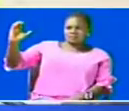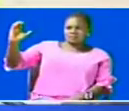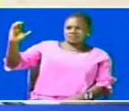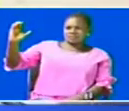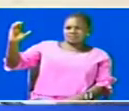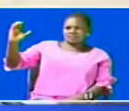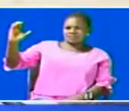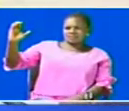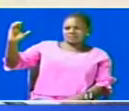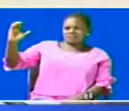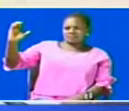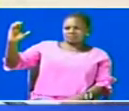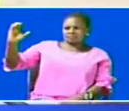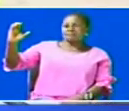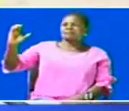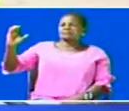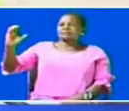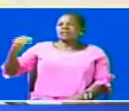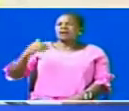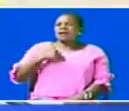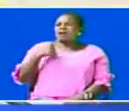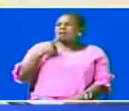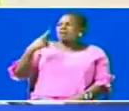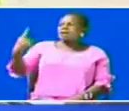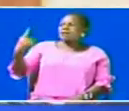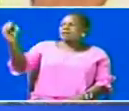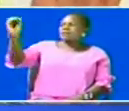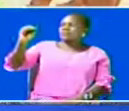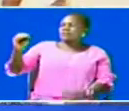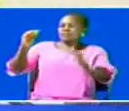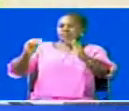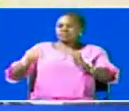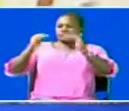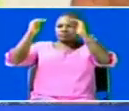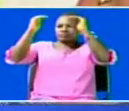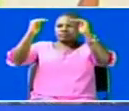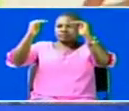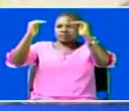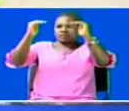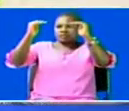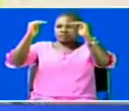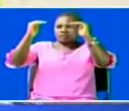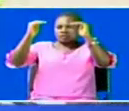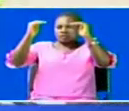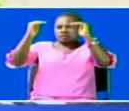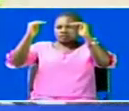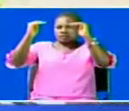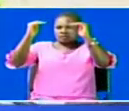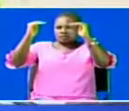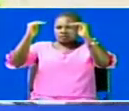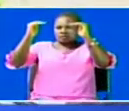competency-based curriculum, so that we will have a 100% transition rate to